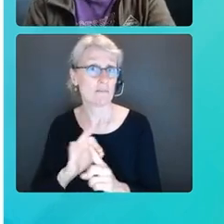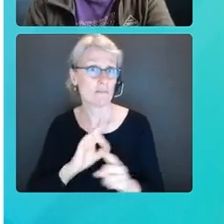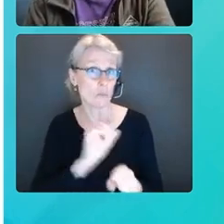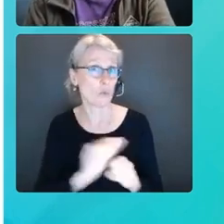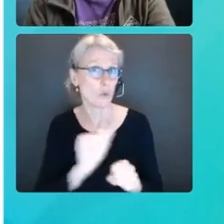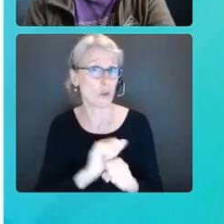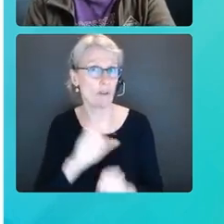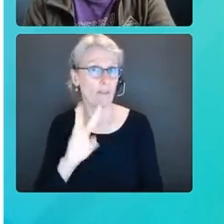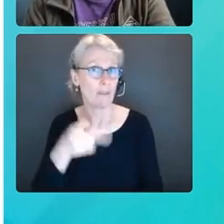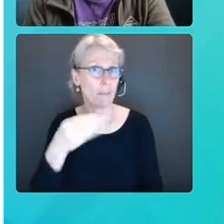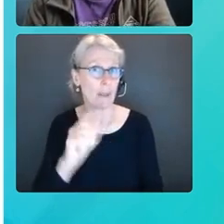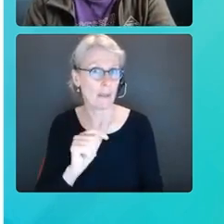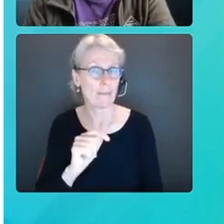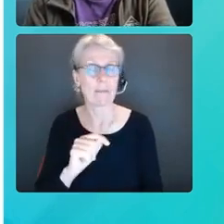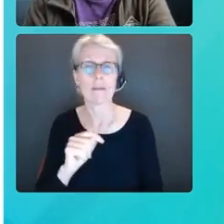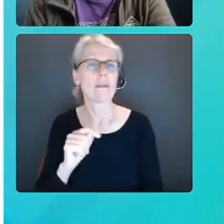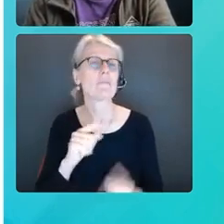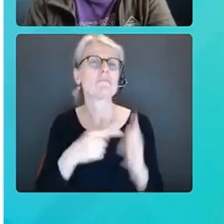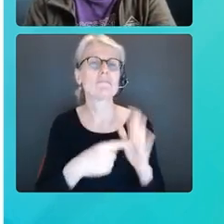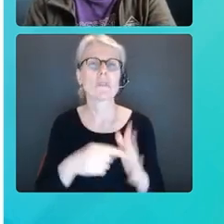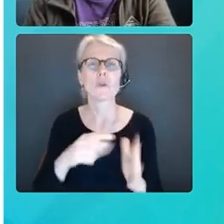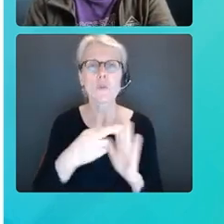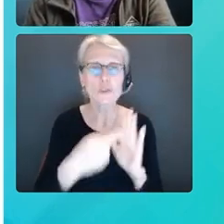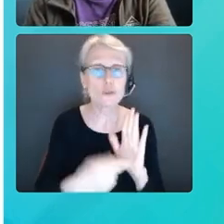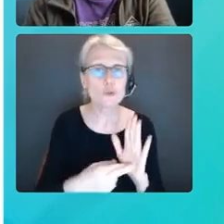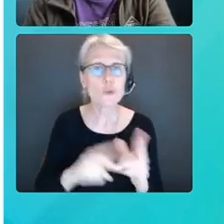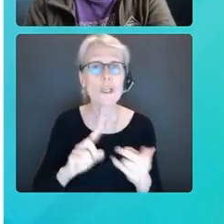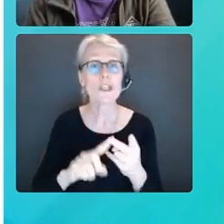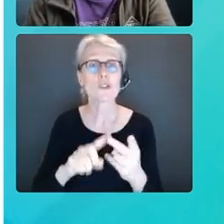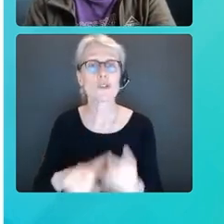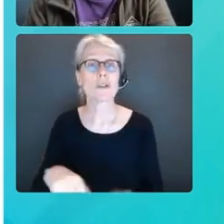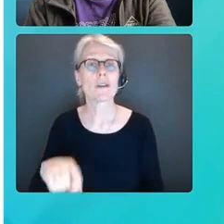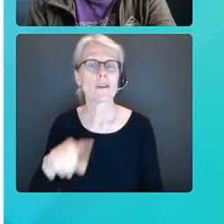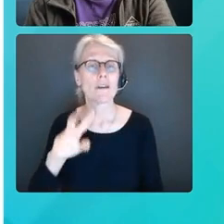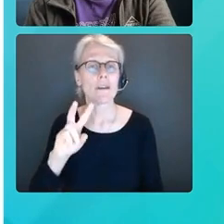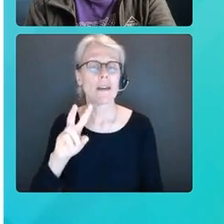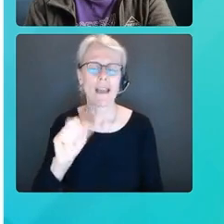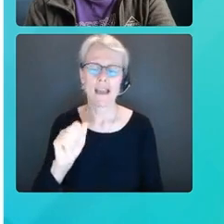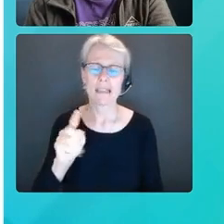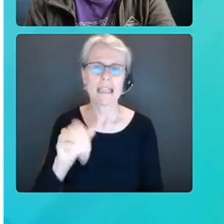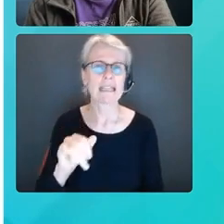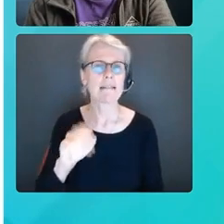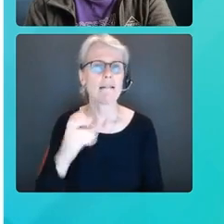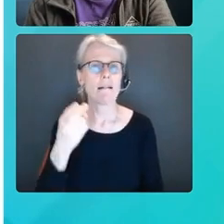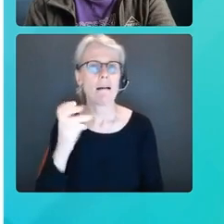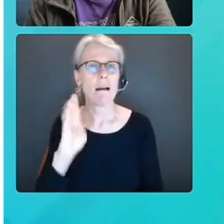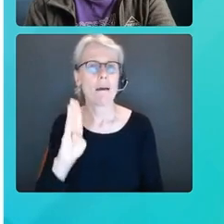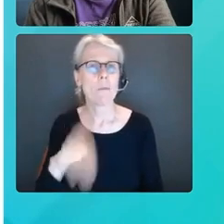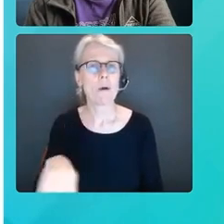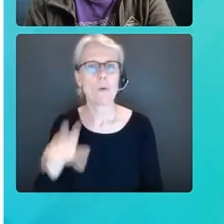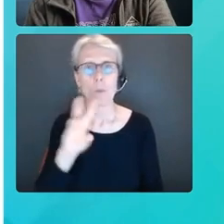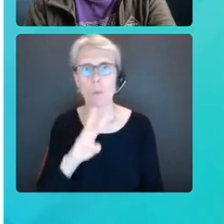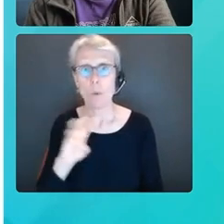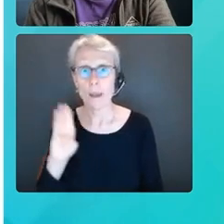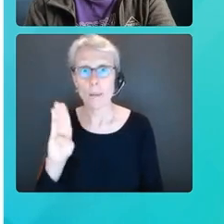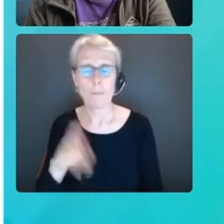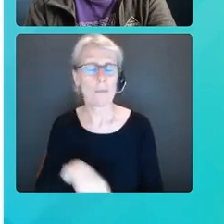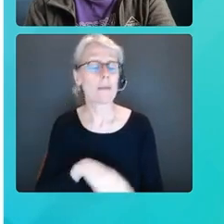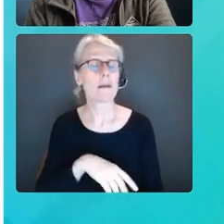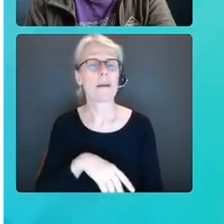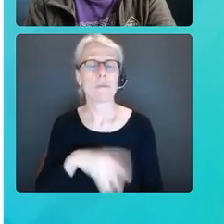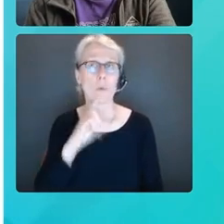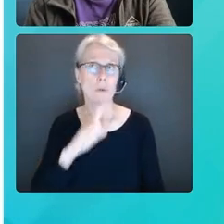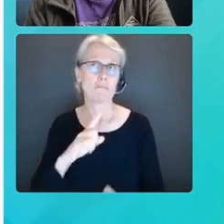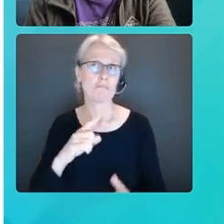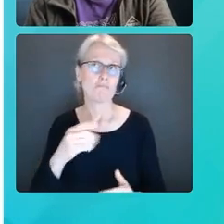registration and attendee hub web to have redone completely new ones by, let's say, August or September, something coming up